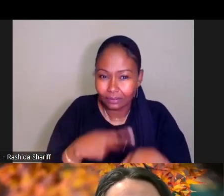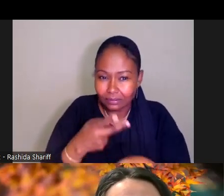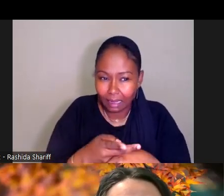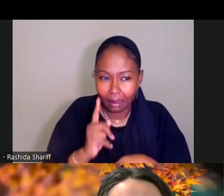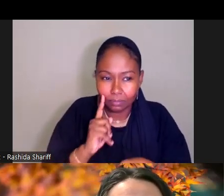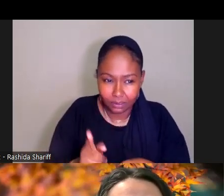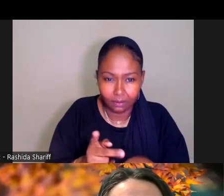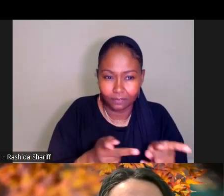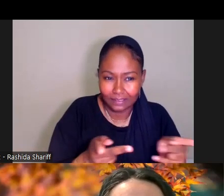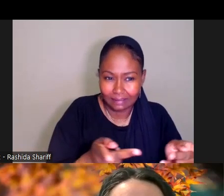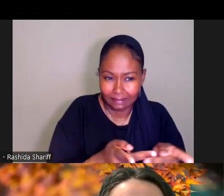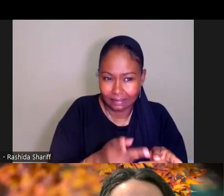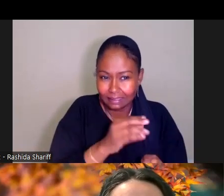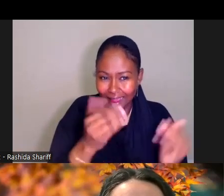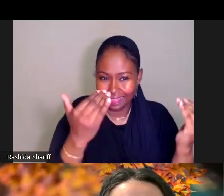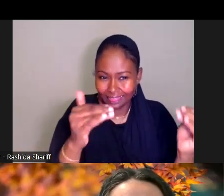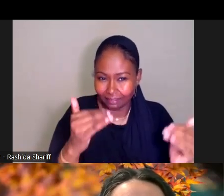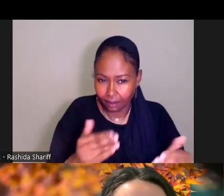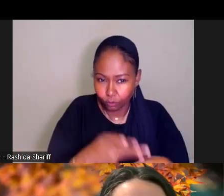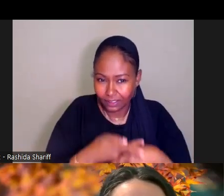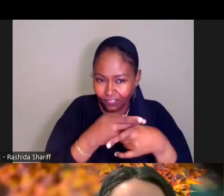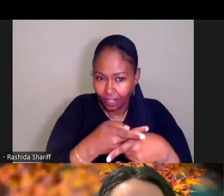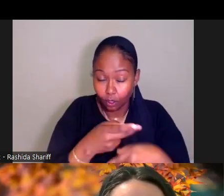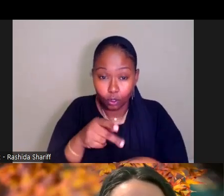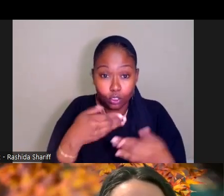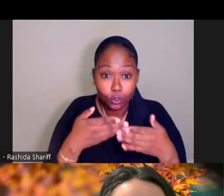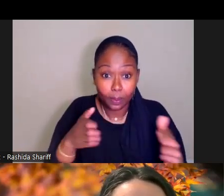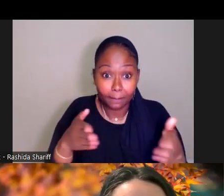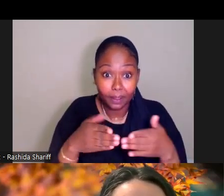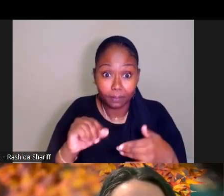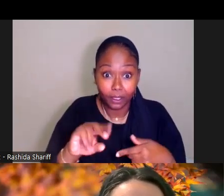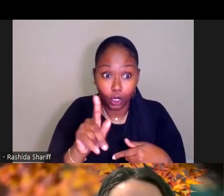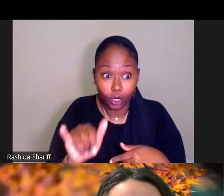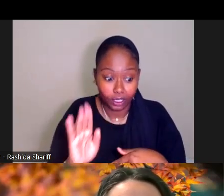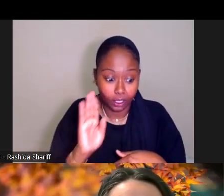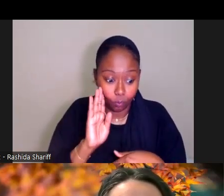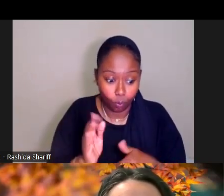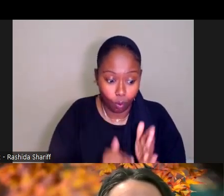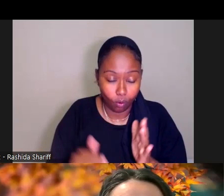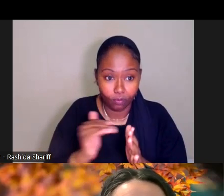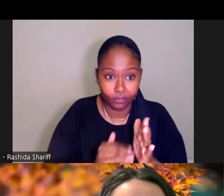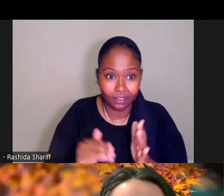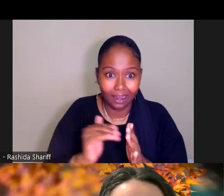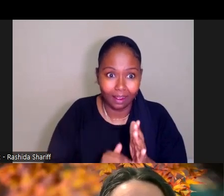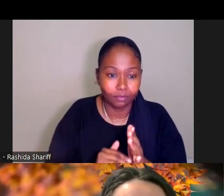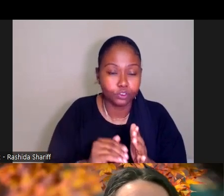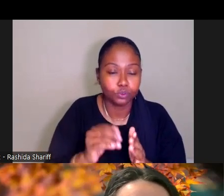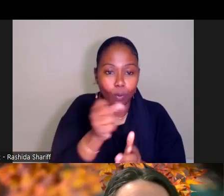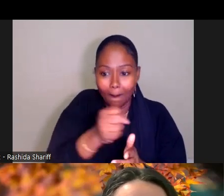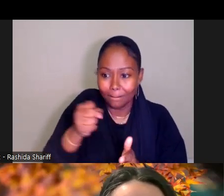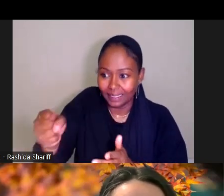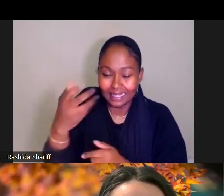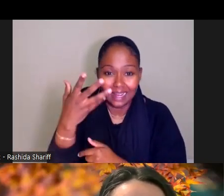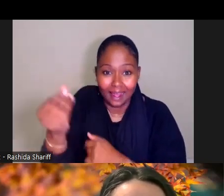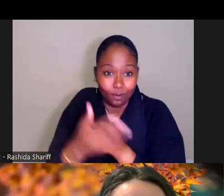of care. And so the public guardian will have to frequently place out of county. There's, issues with the lack